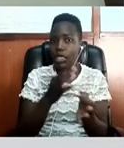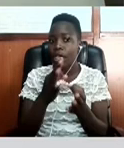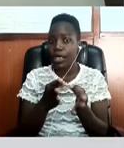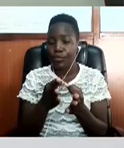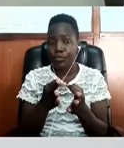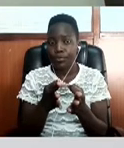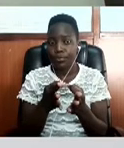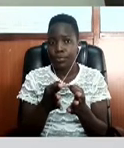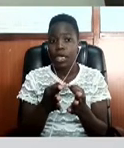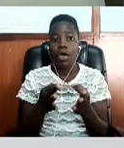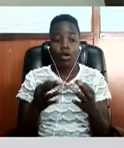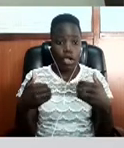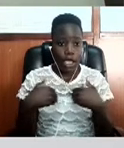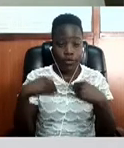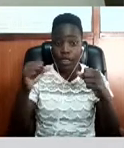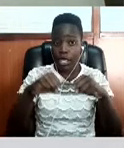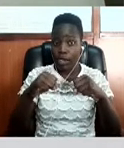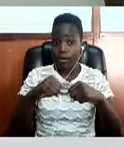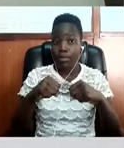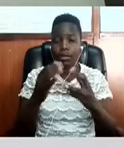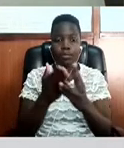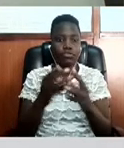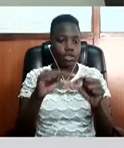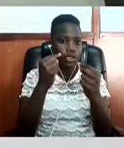agreement between the parties. Of course, do you expect